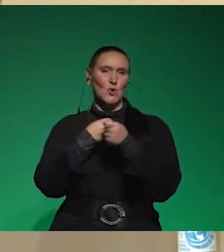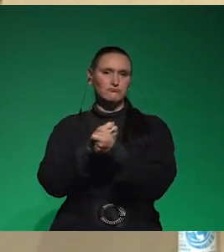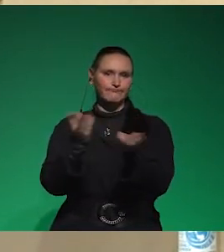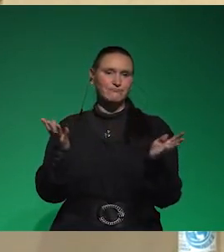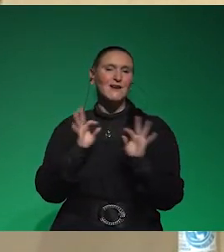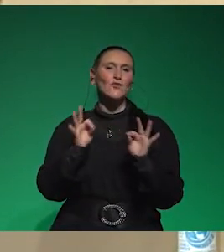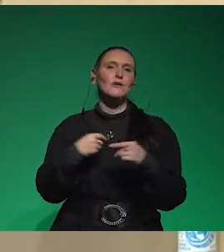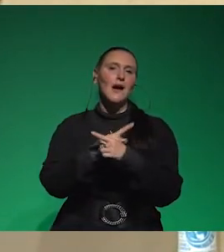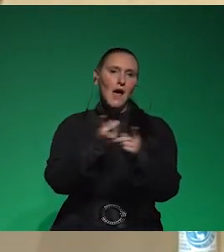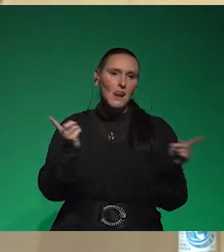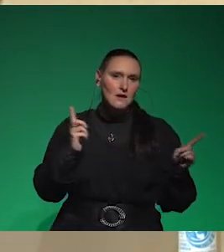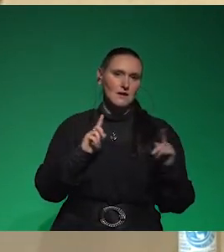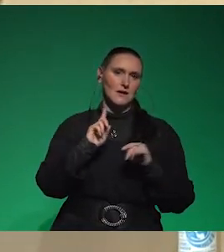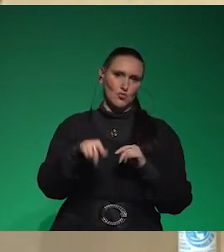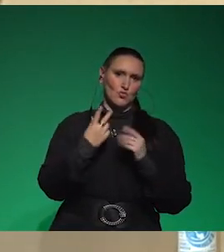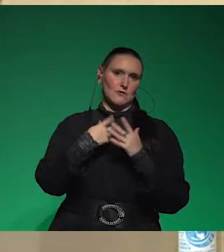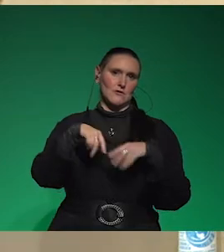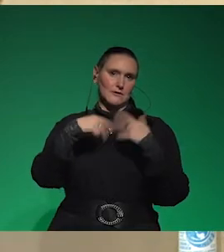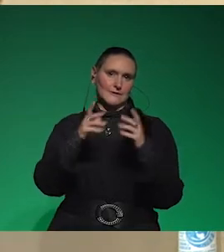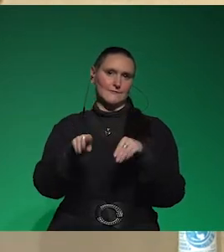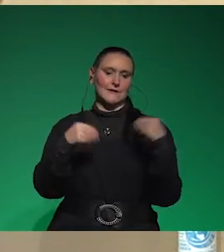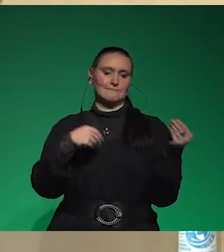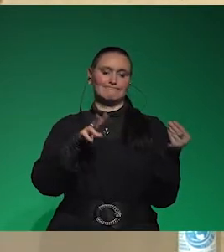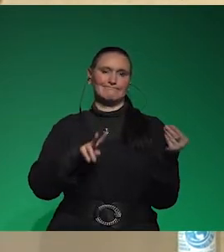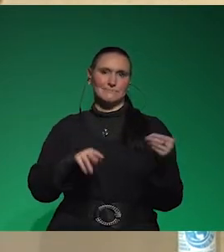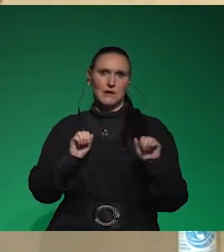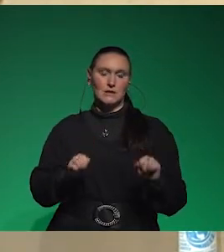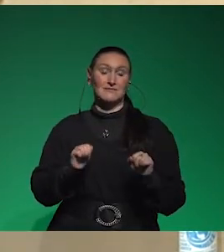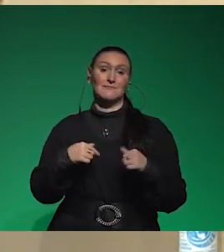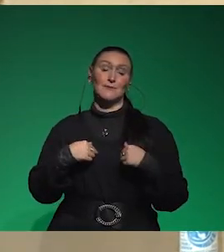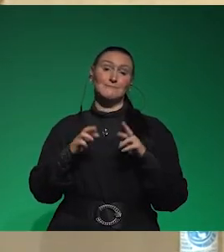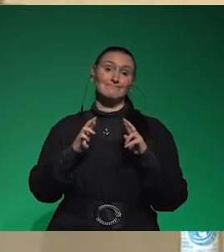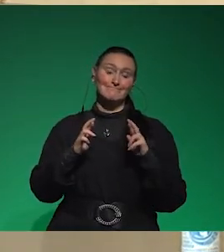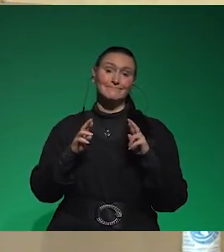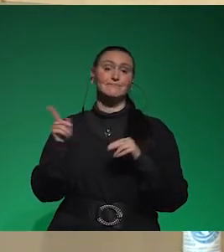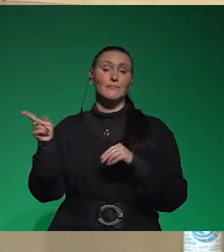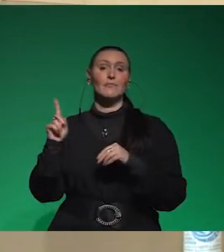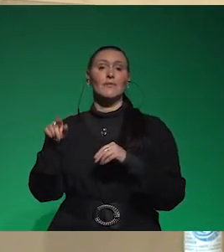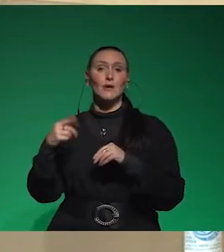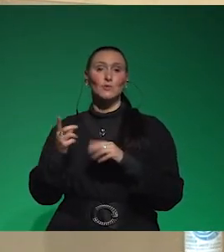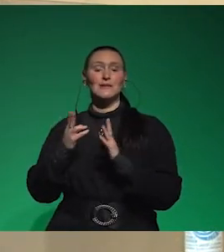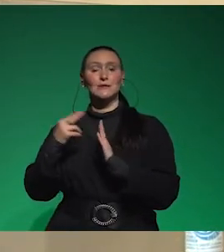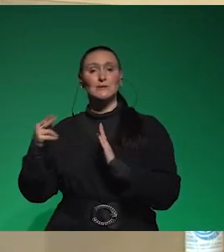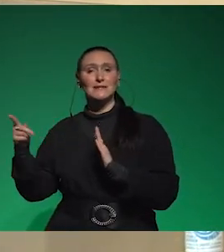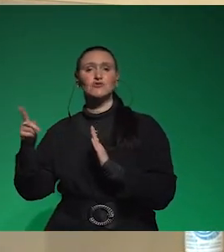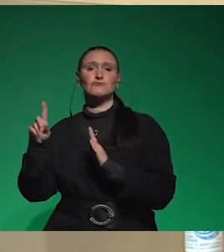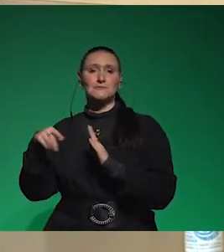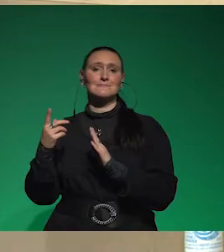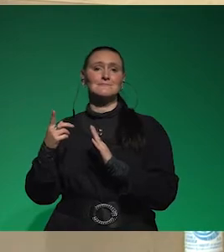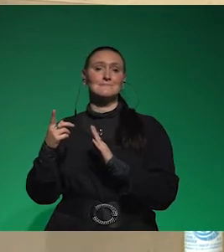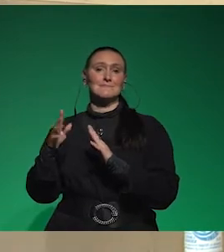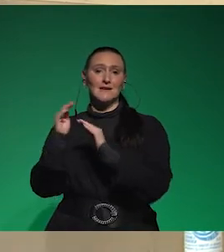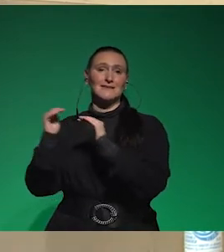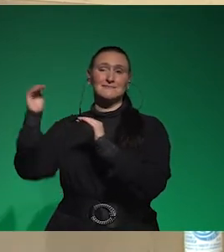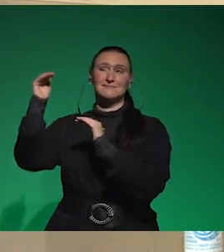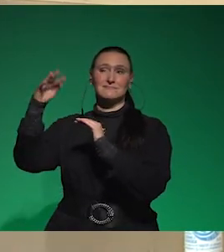also come in, because they have their networks in the country and with these companies, and can